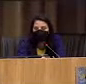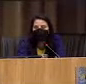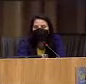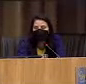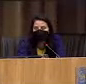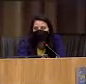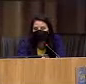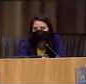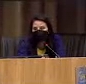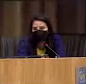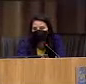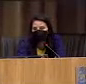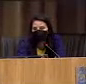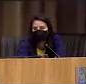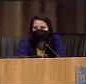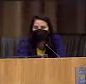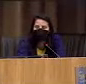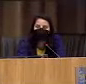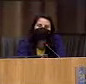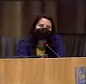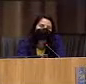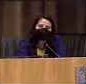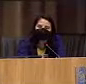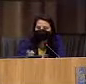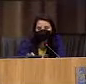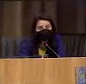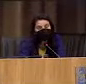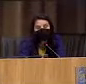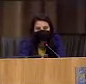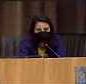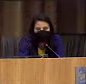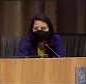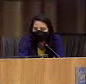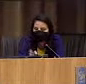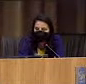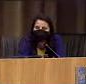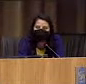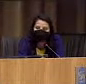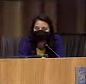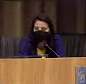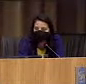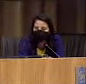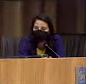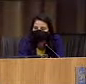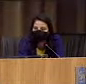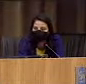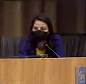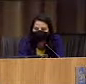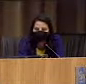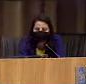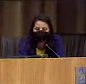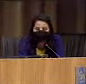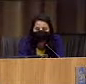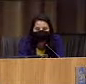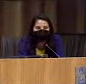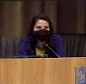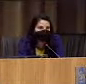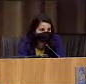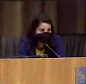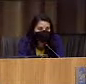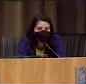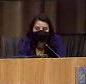We got all the cases from the first case was in